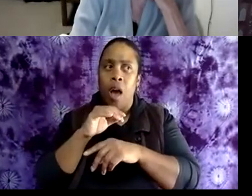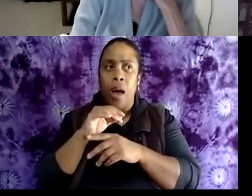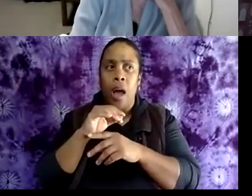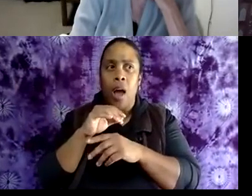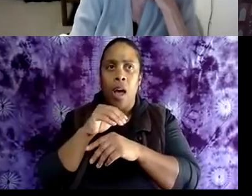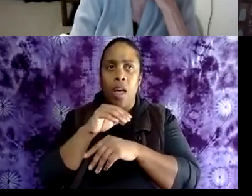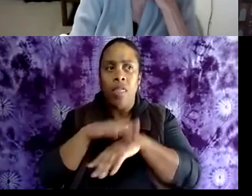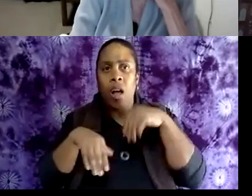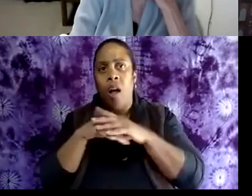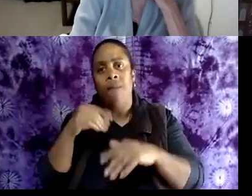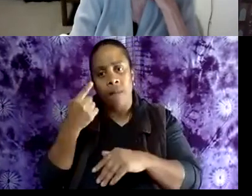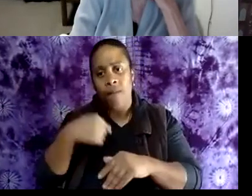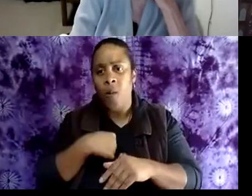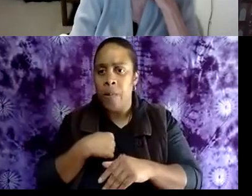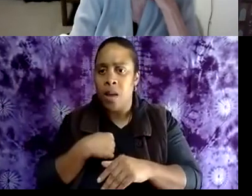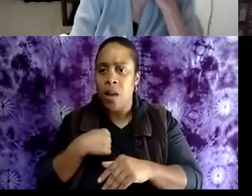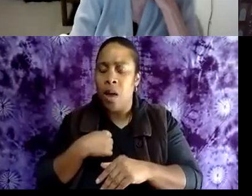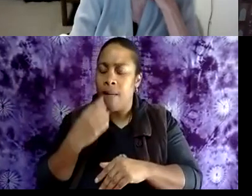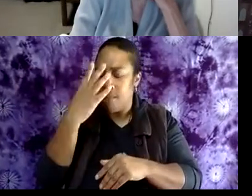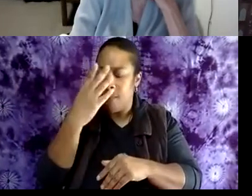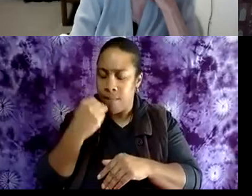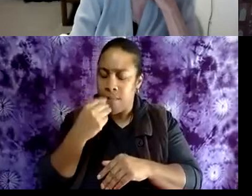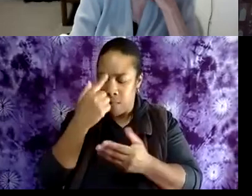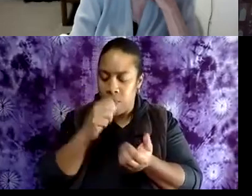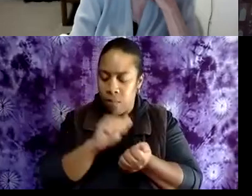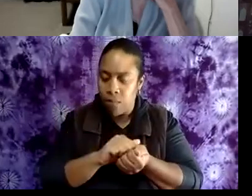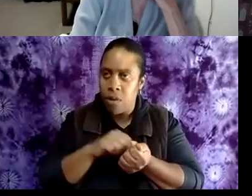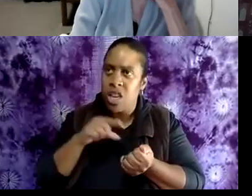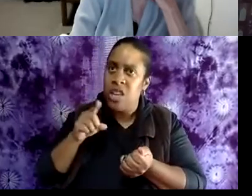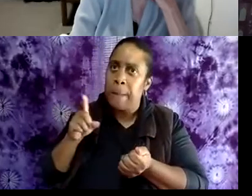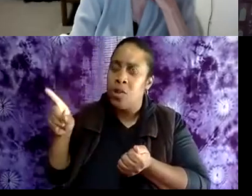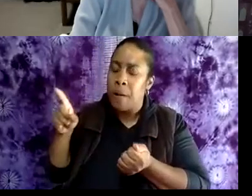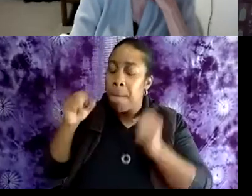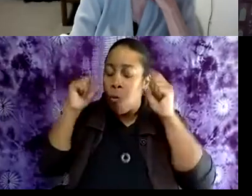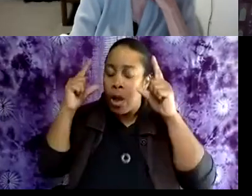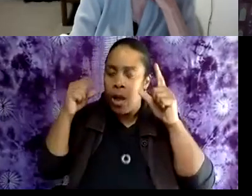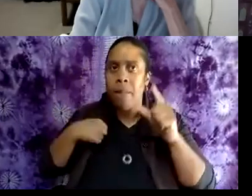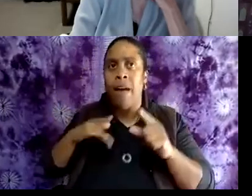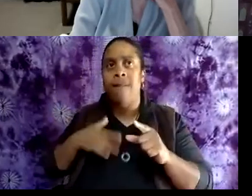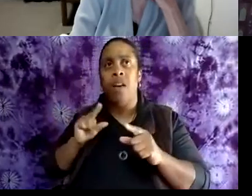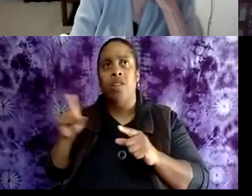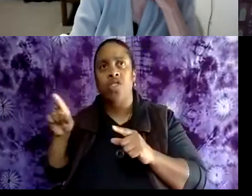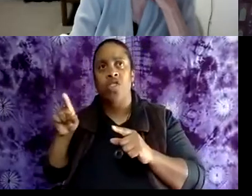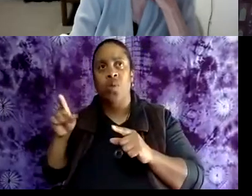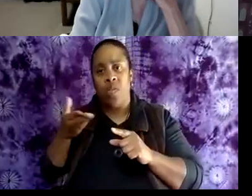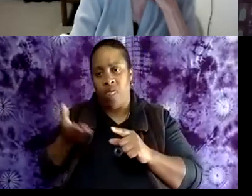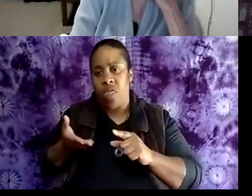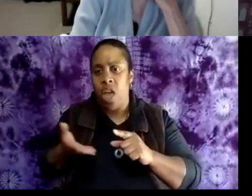I fell asleep, and when I woke up, I felt like she was